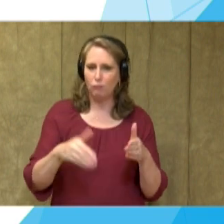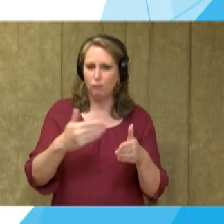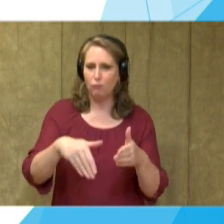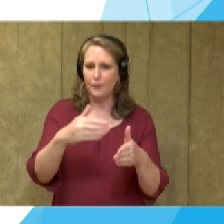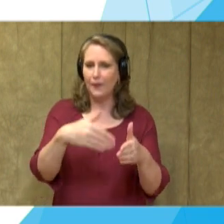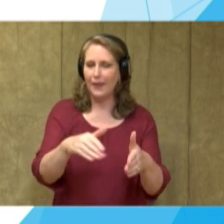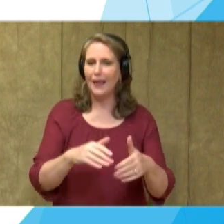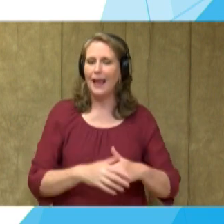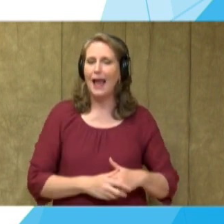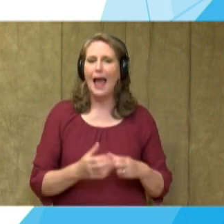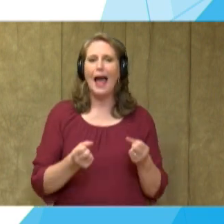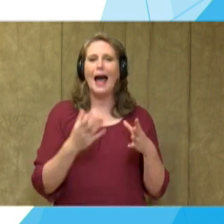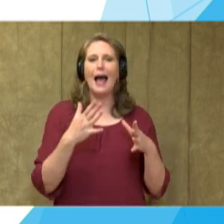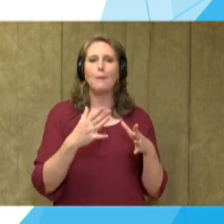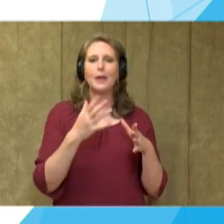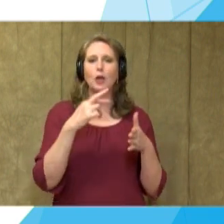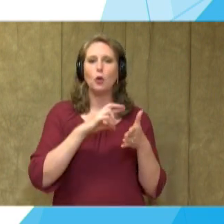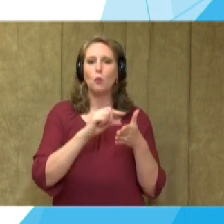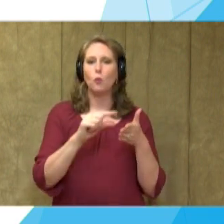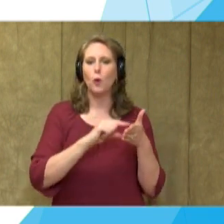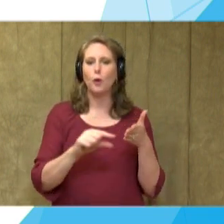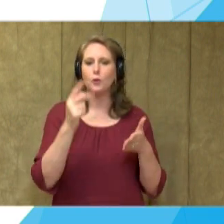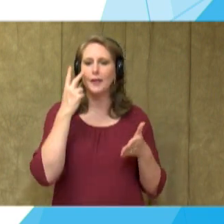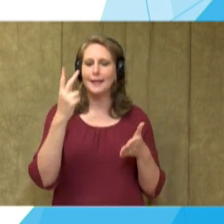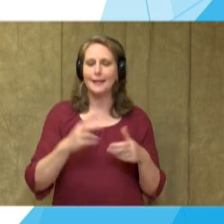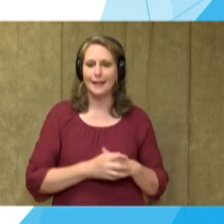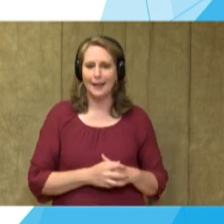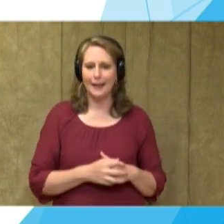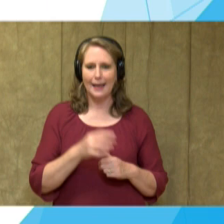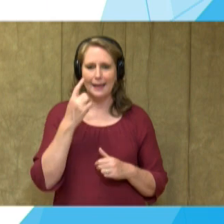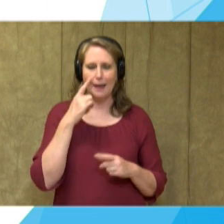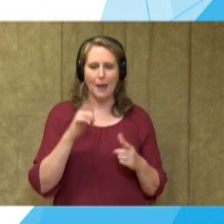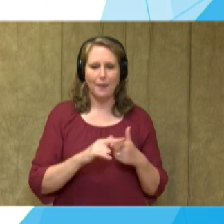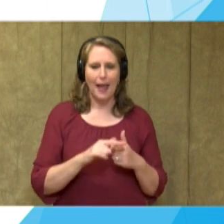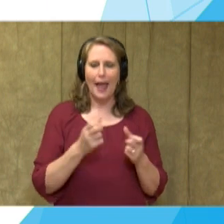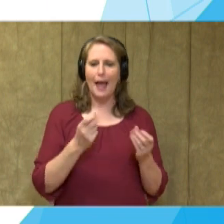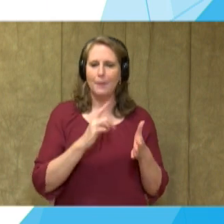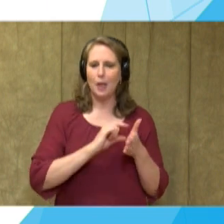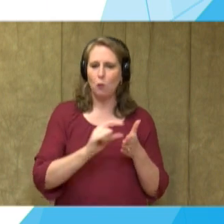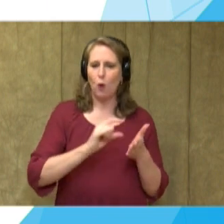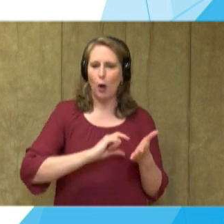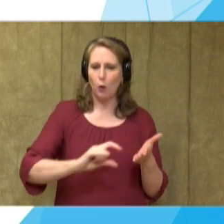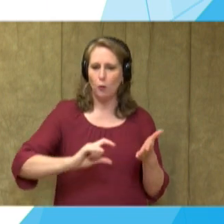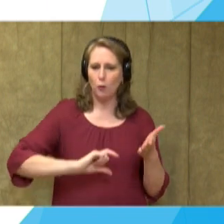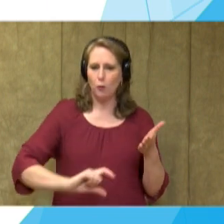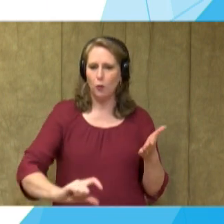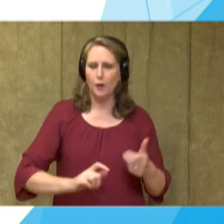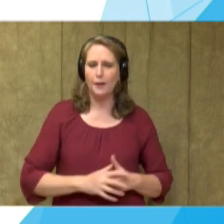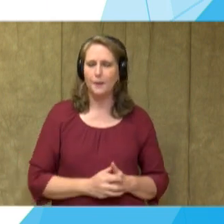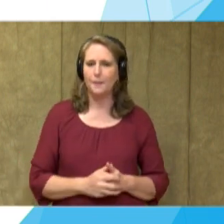array? Well, how many rows do you see? Let's think of that first. How many rows?